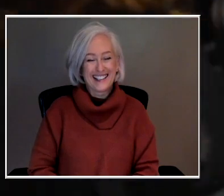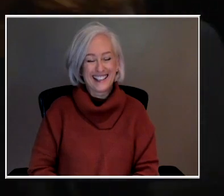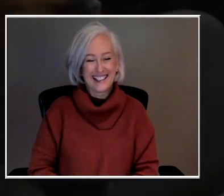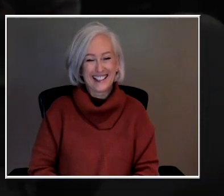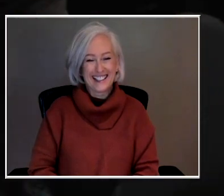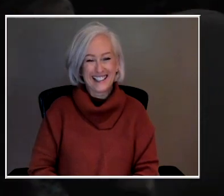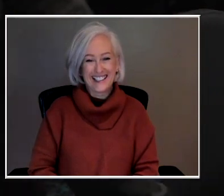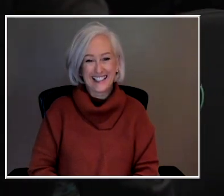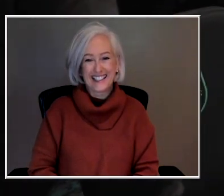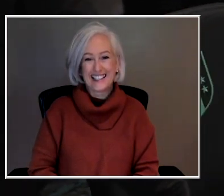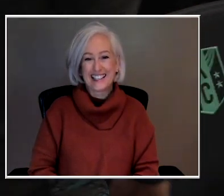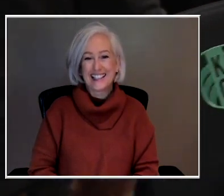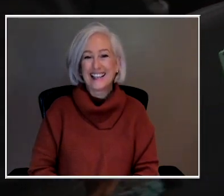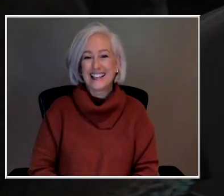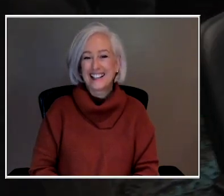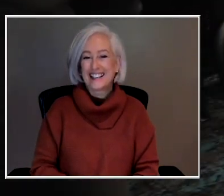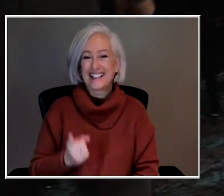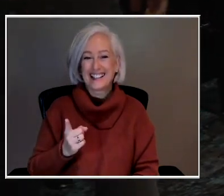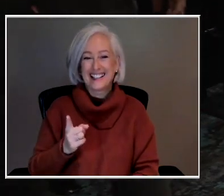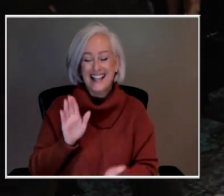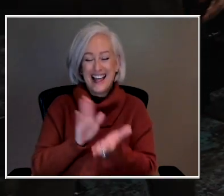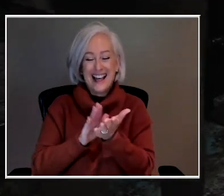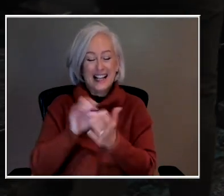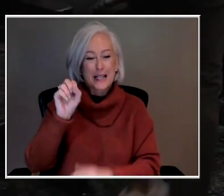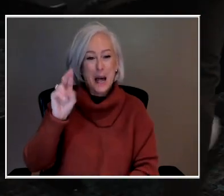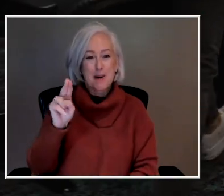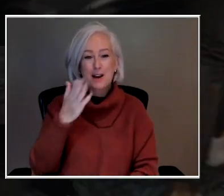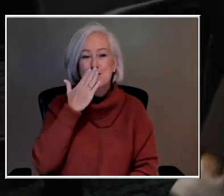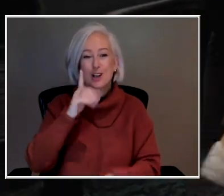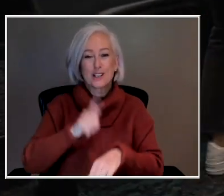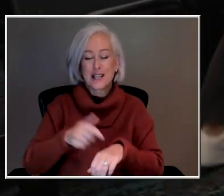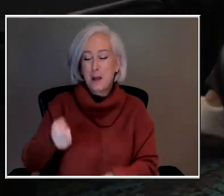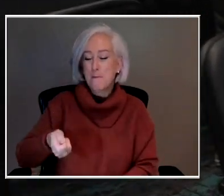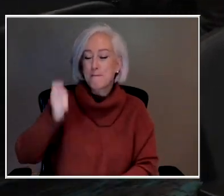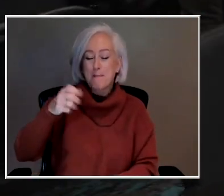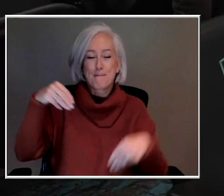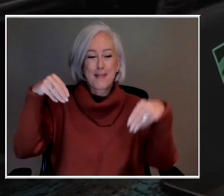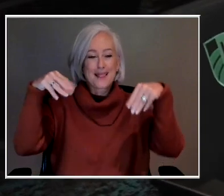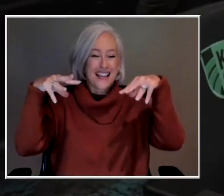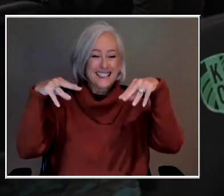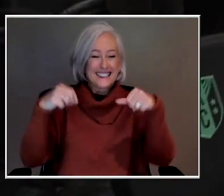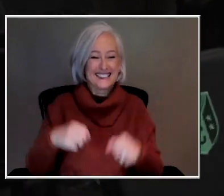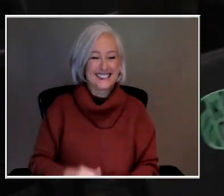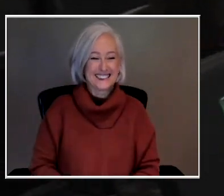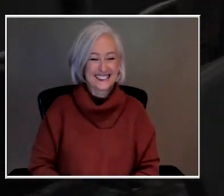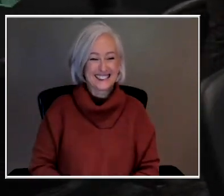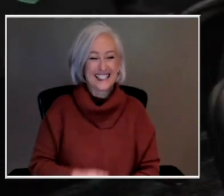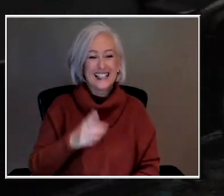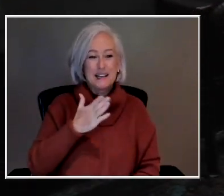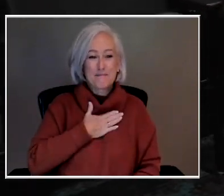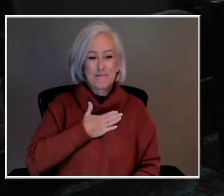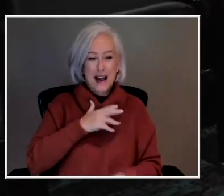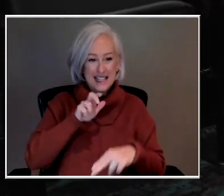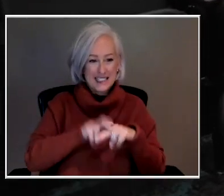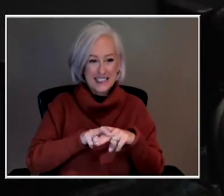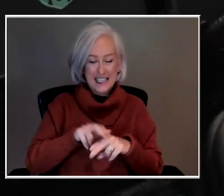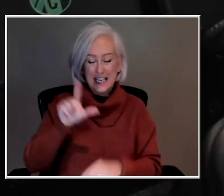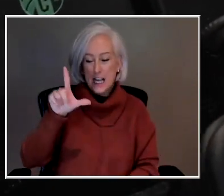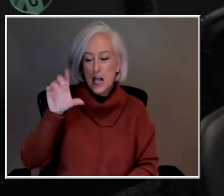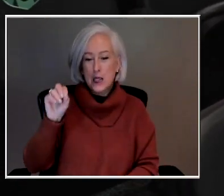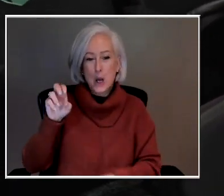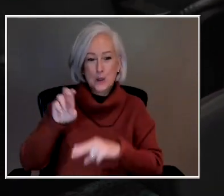it's There we go. clap line. Good timing. Mal actually flipped the switch for us. This is my seat, and that's Lo's seat. And